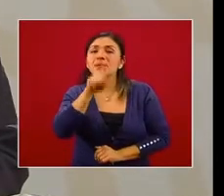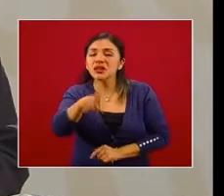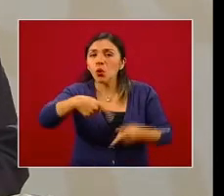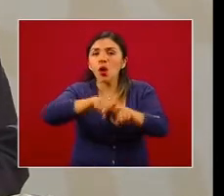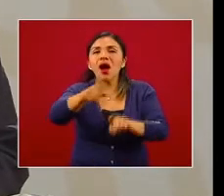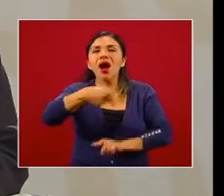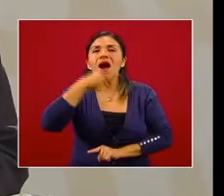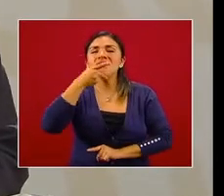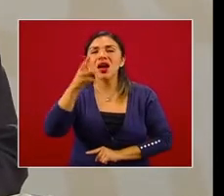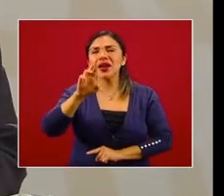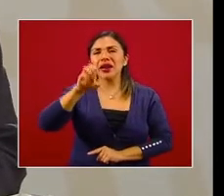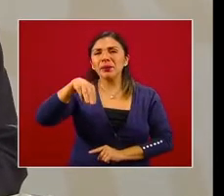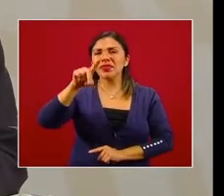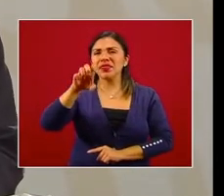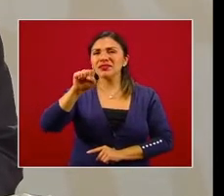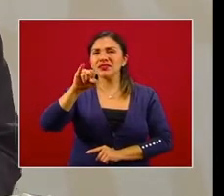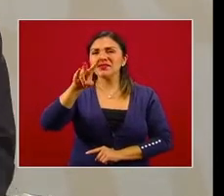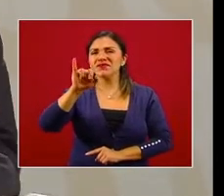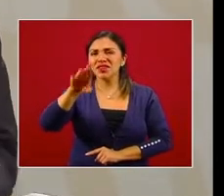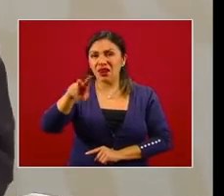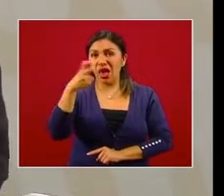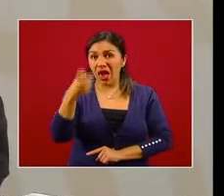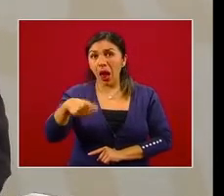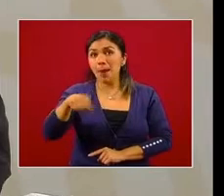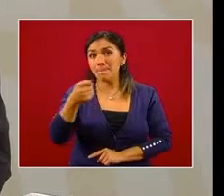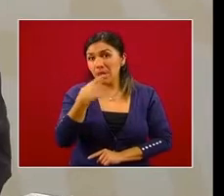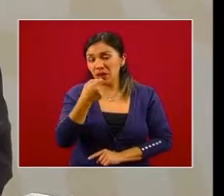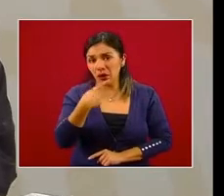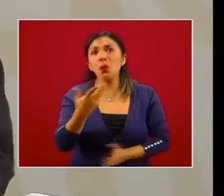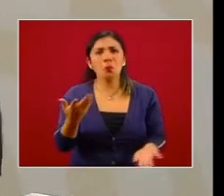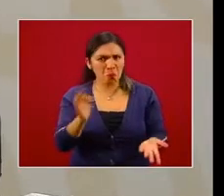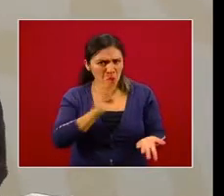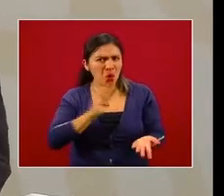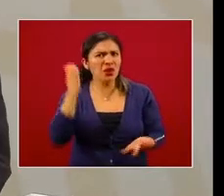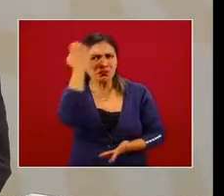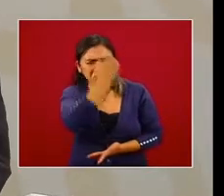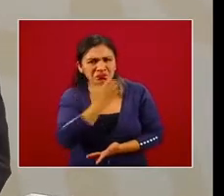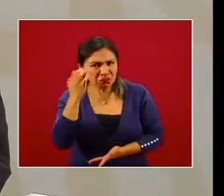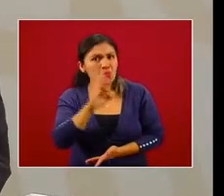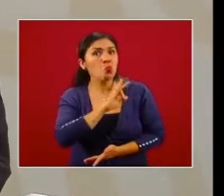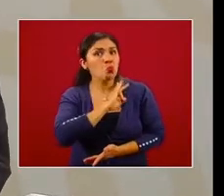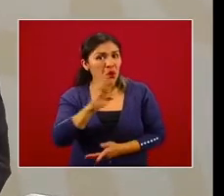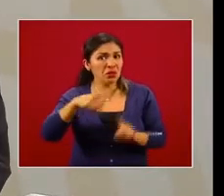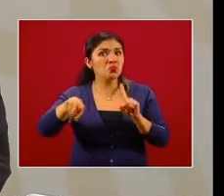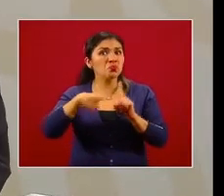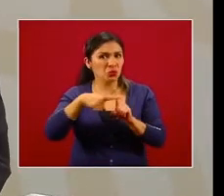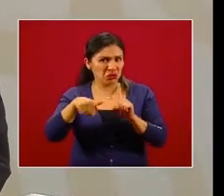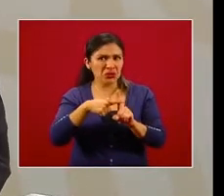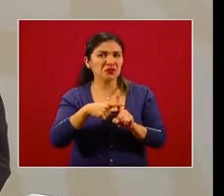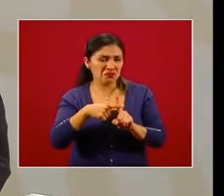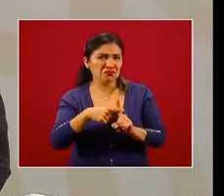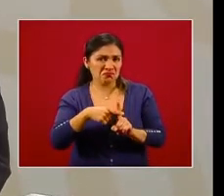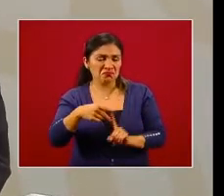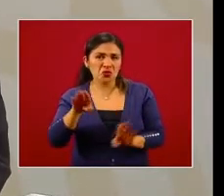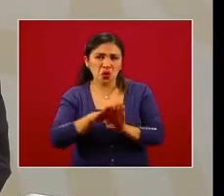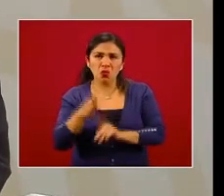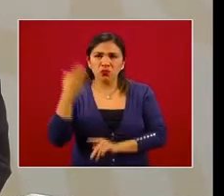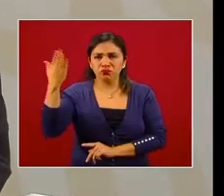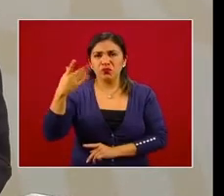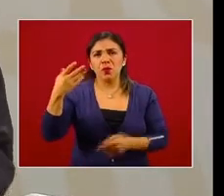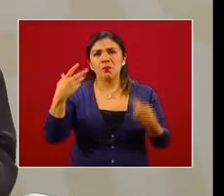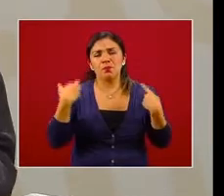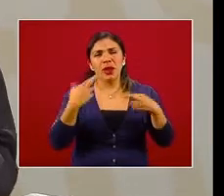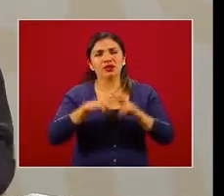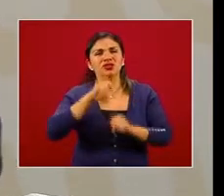these drugs, and remdesivir is one of those. It is promising, possibly. It could